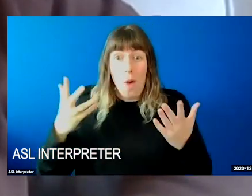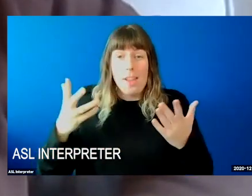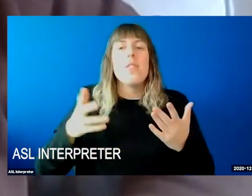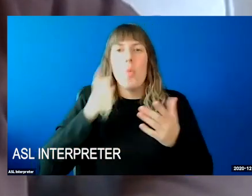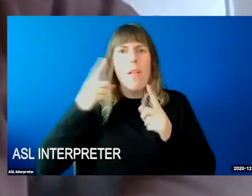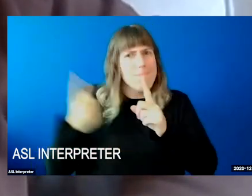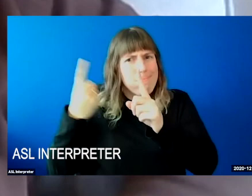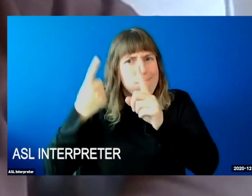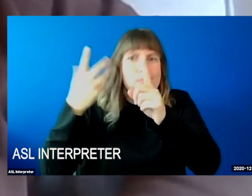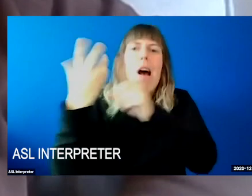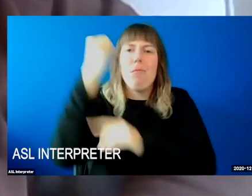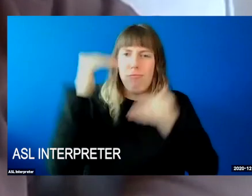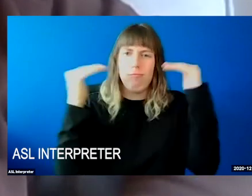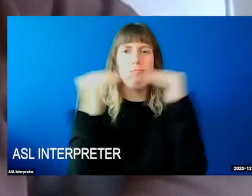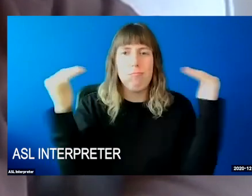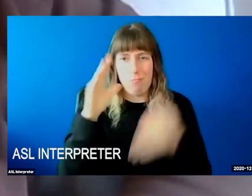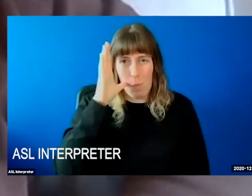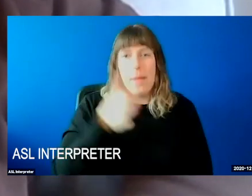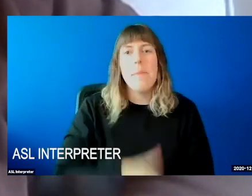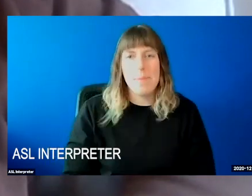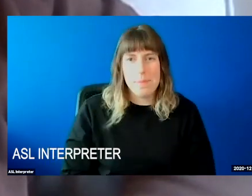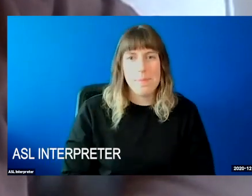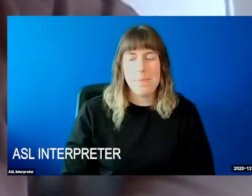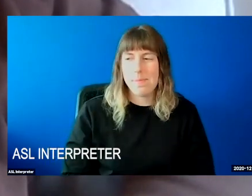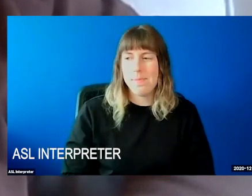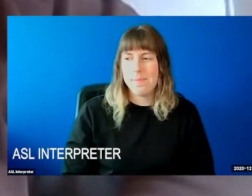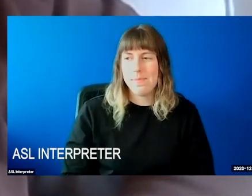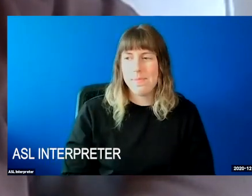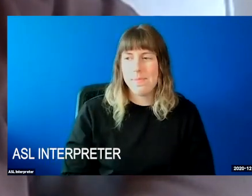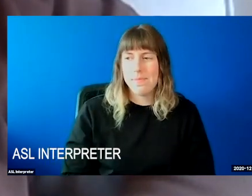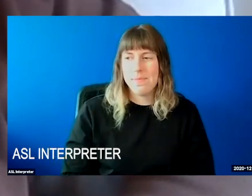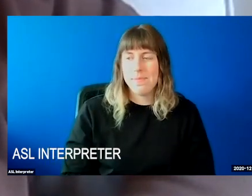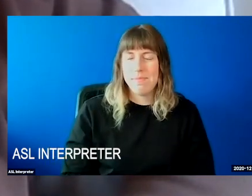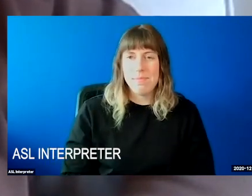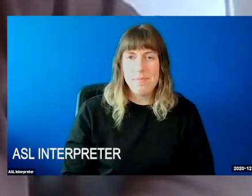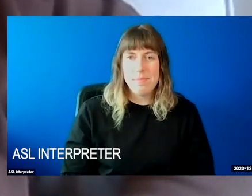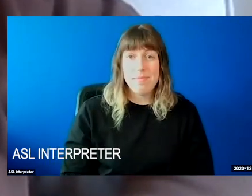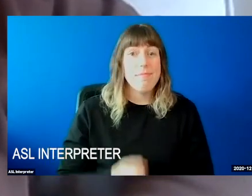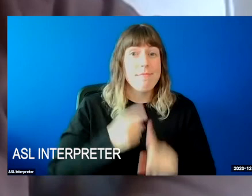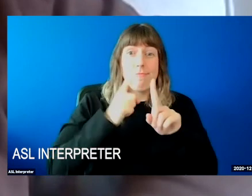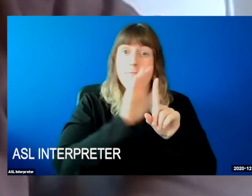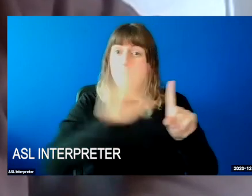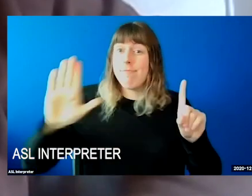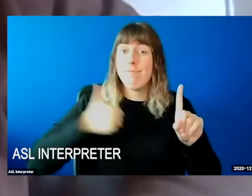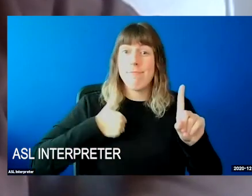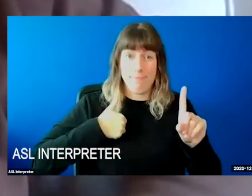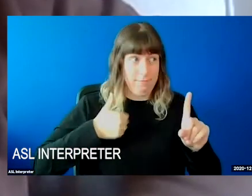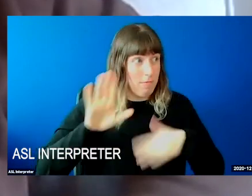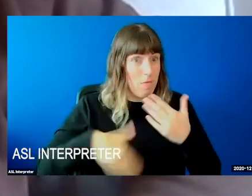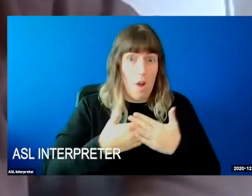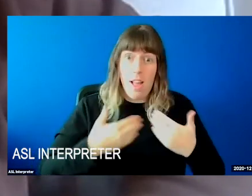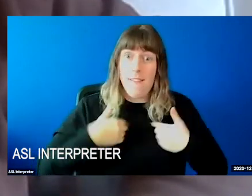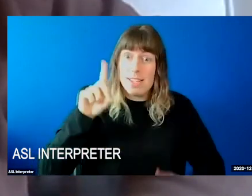what we're going to agree to is to get to the finish line of justice. improving